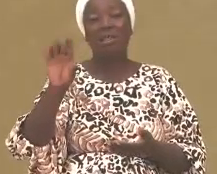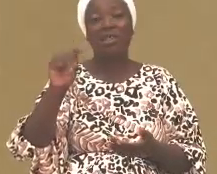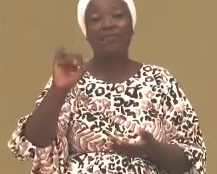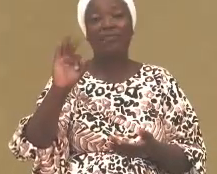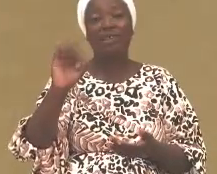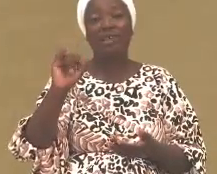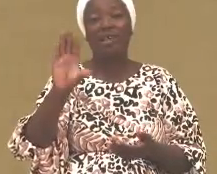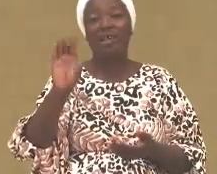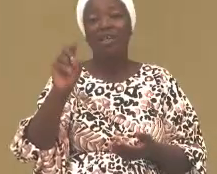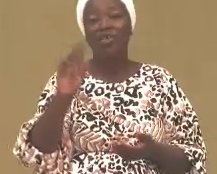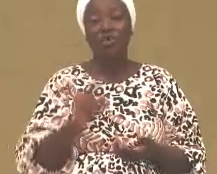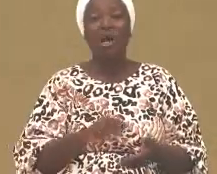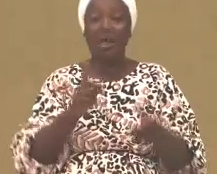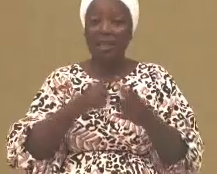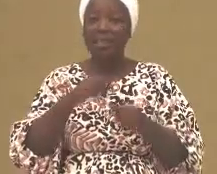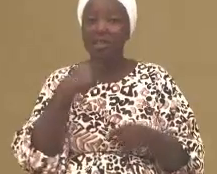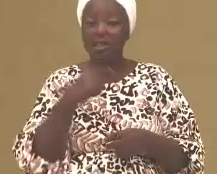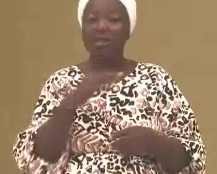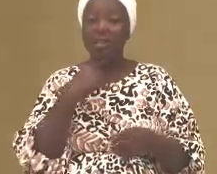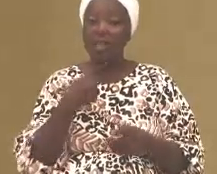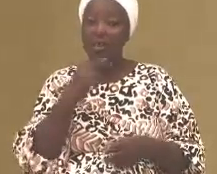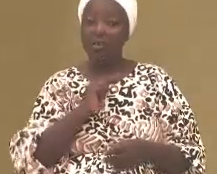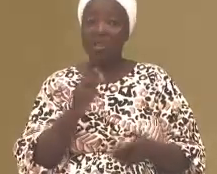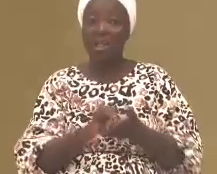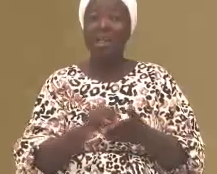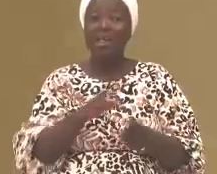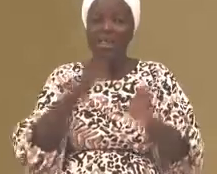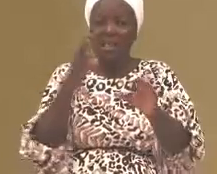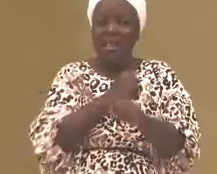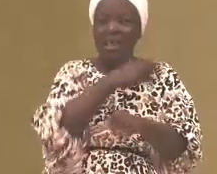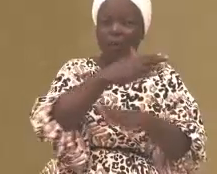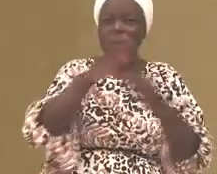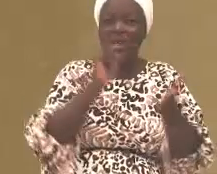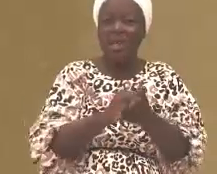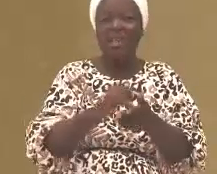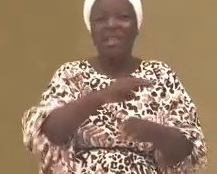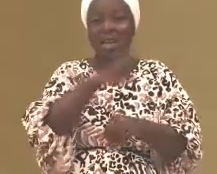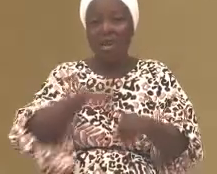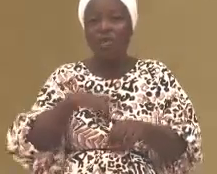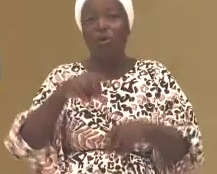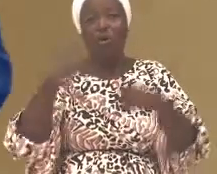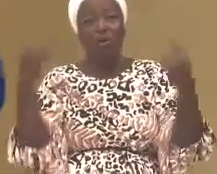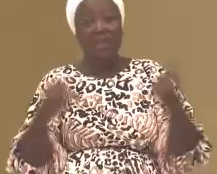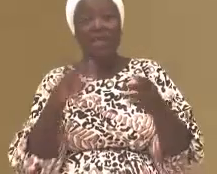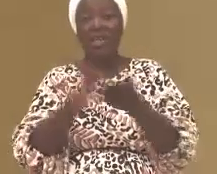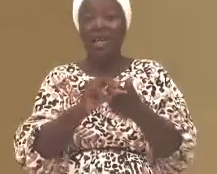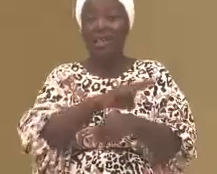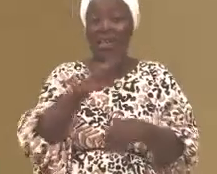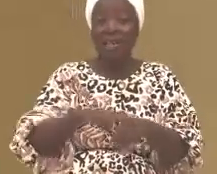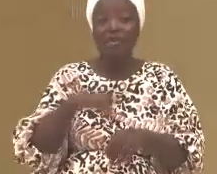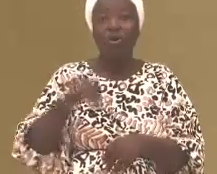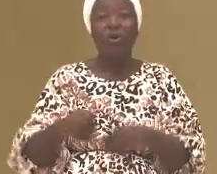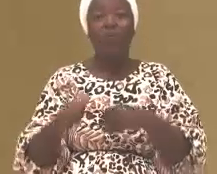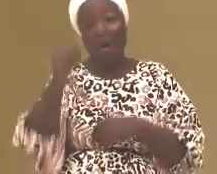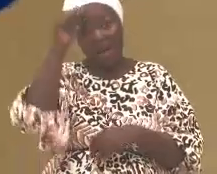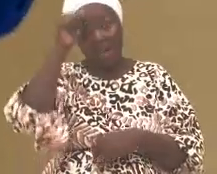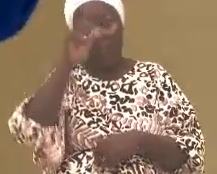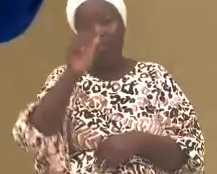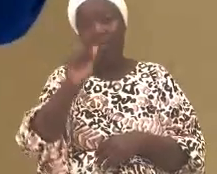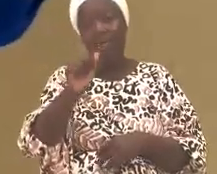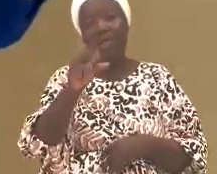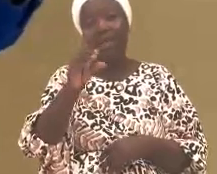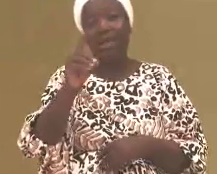approaching, and he says, that nature of sin, that nature of Adam, I will uproot. It will